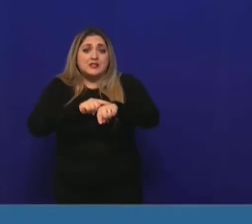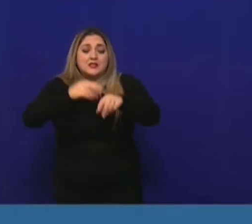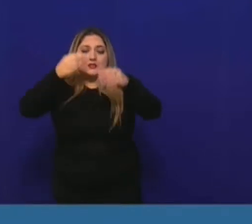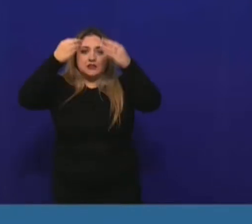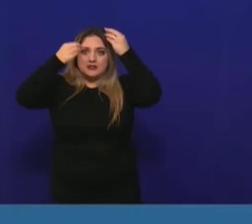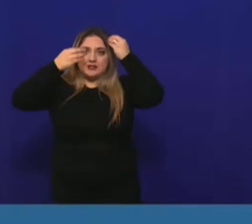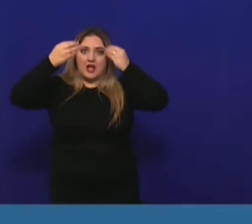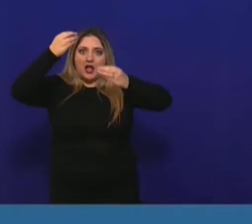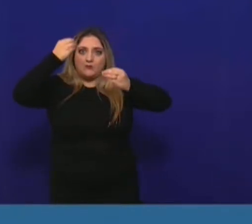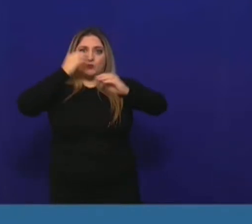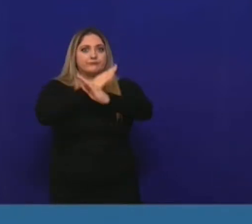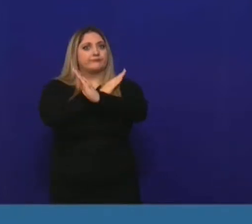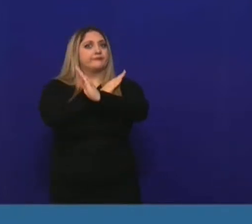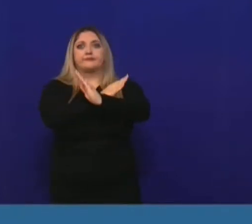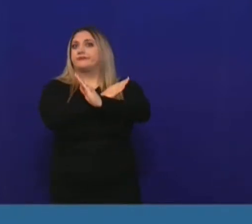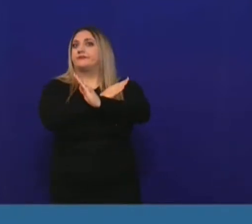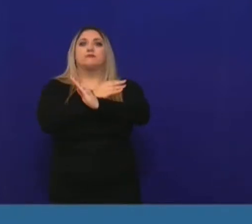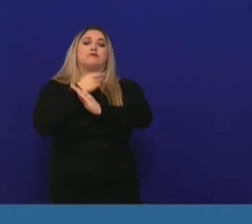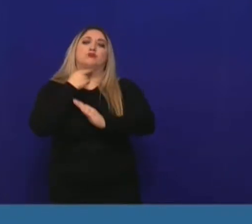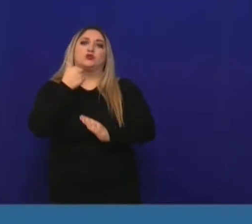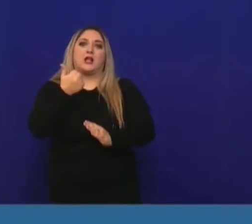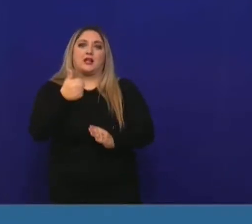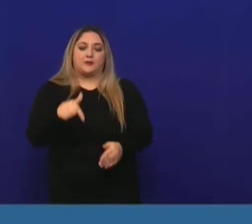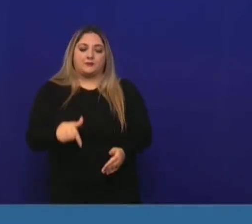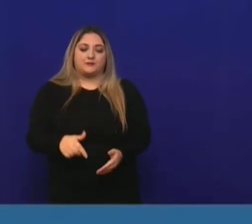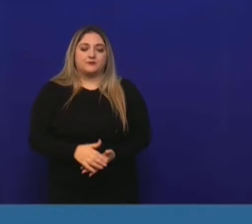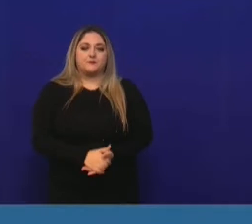il-gatherings m'hemmx f'posthom f'sitwazzjoni ta' pandemija.